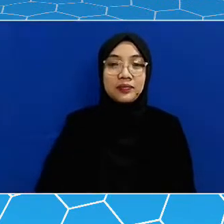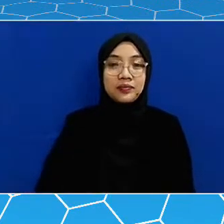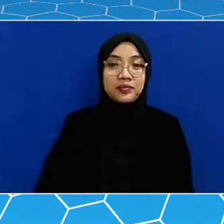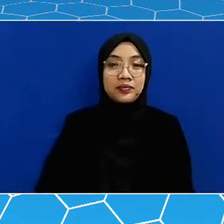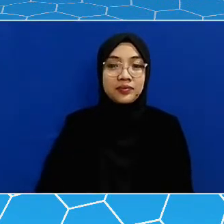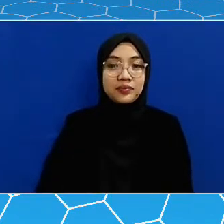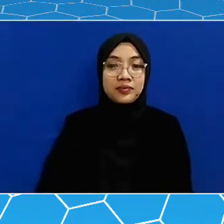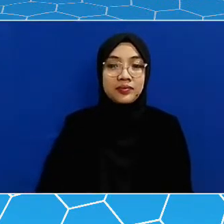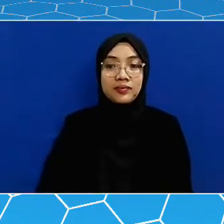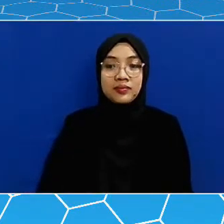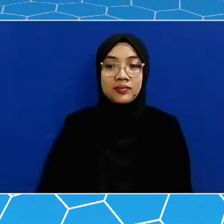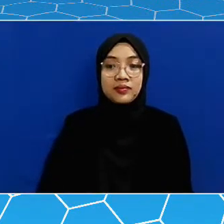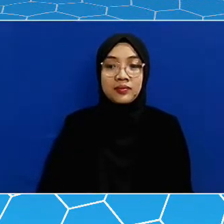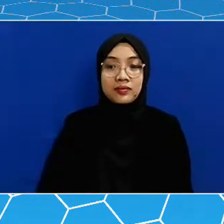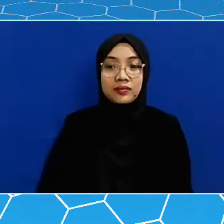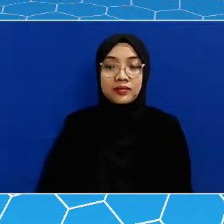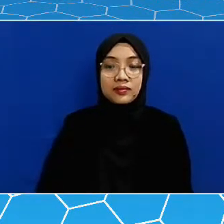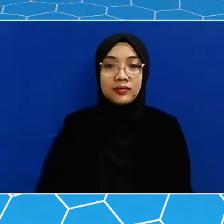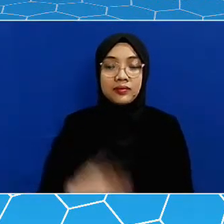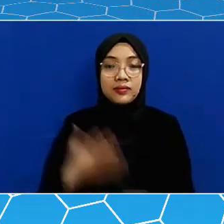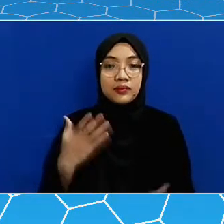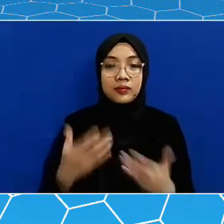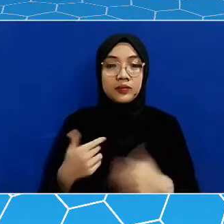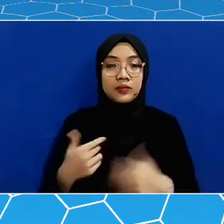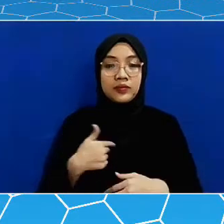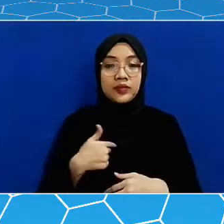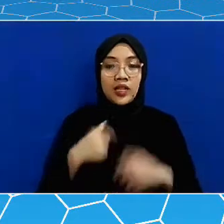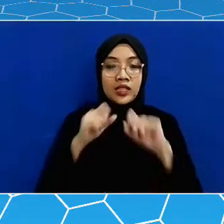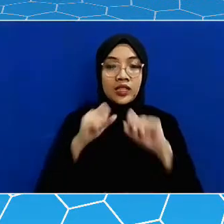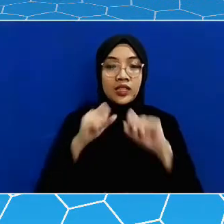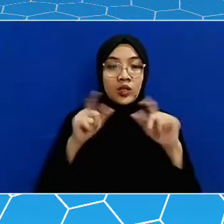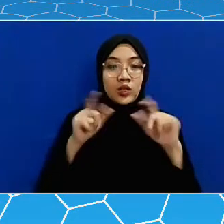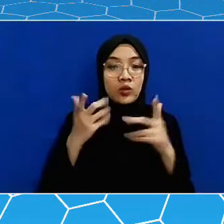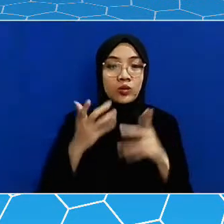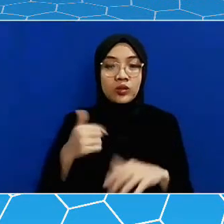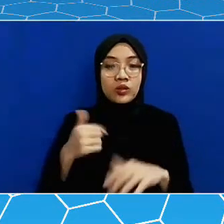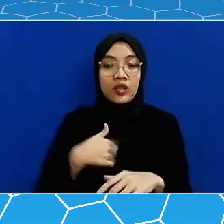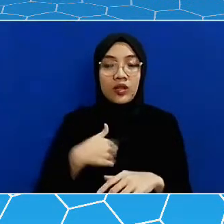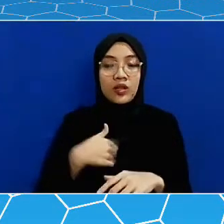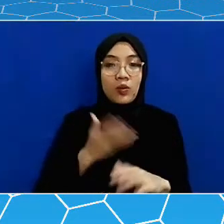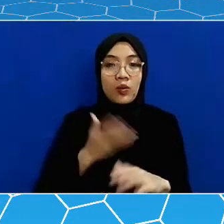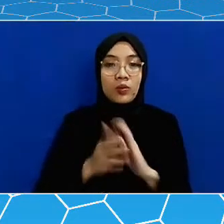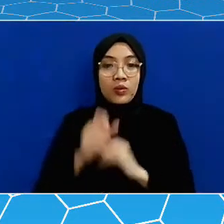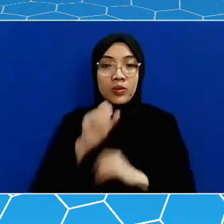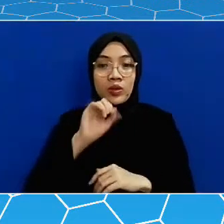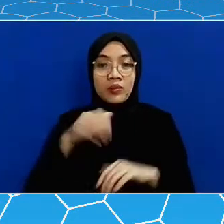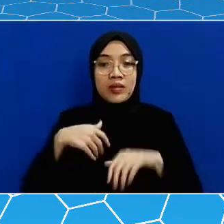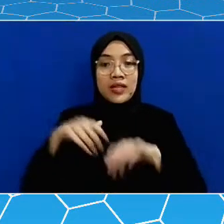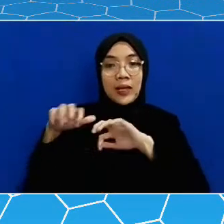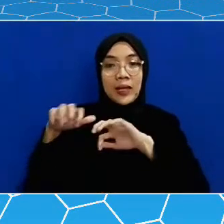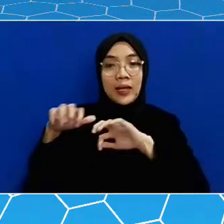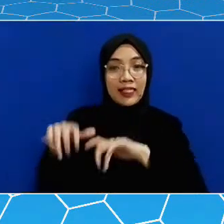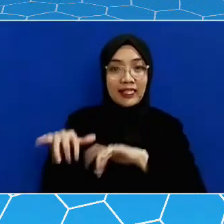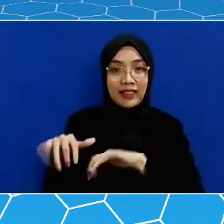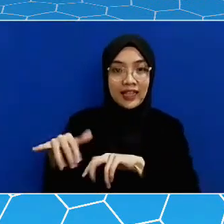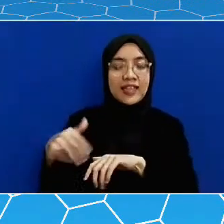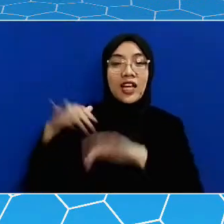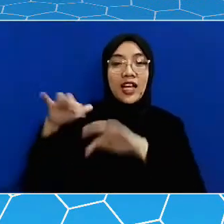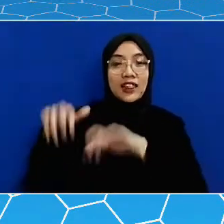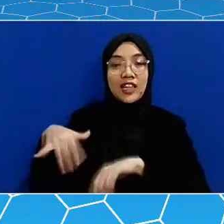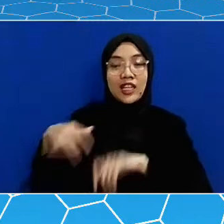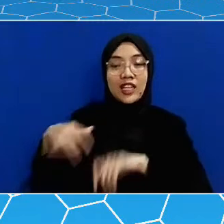I think I might have answered the other one through typing, and it's meant that it's disappeared. So apologies for that. Okay. I think it was about upskilling of